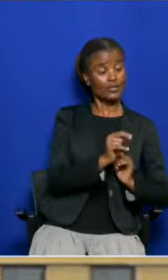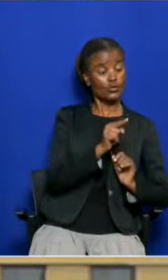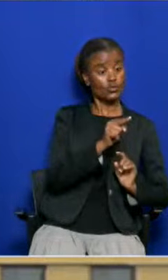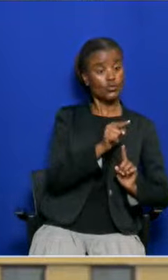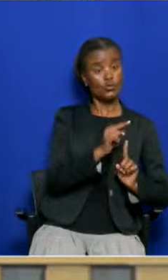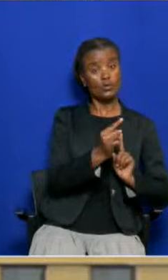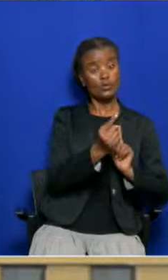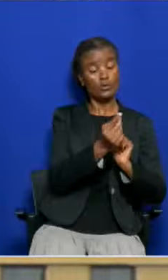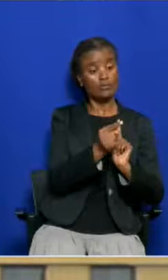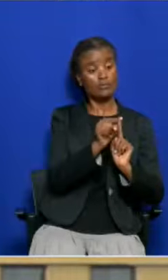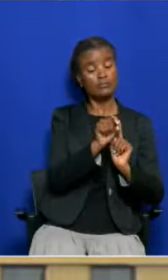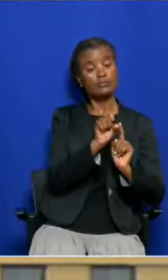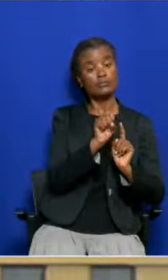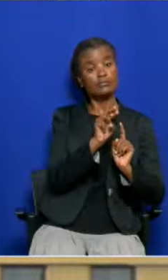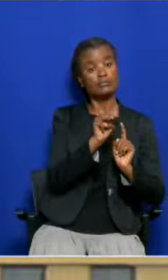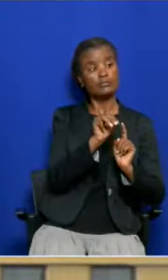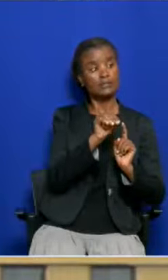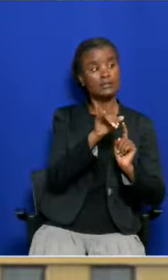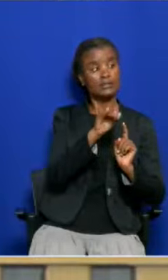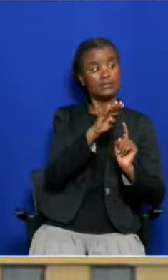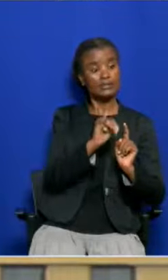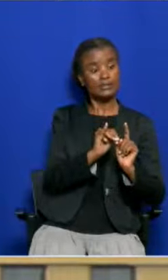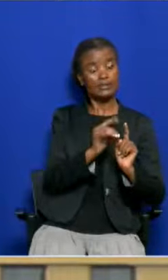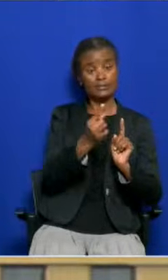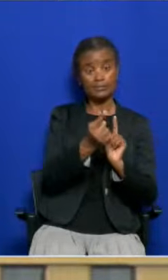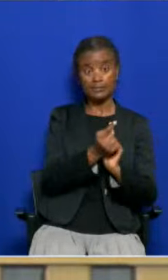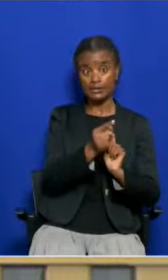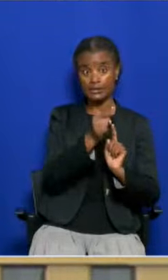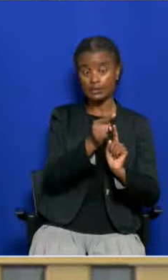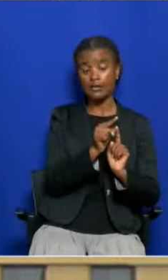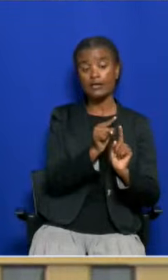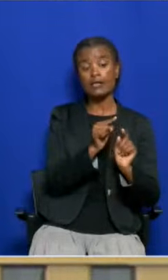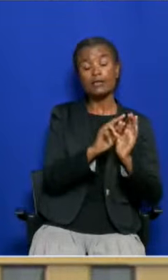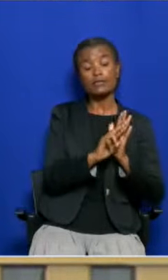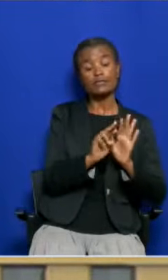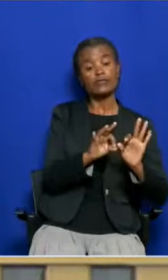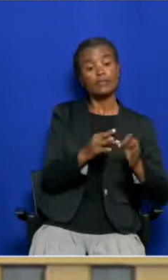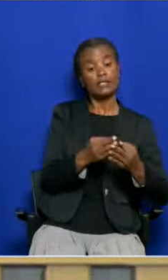family to make this investigation? No.